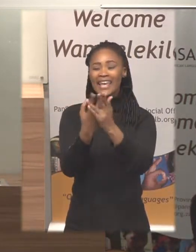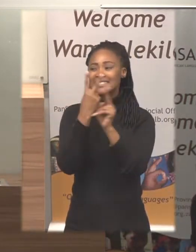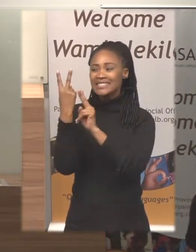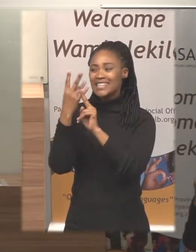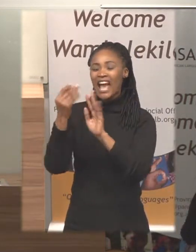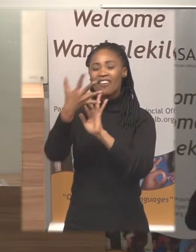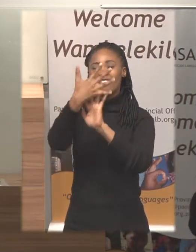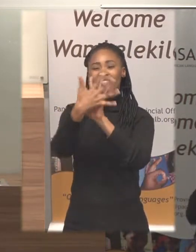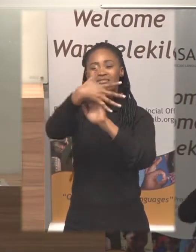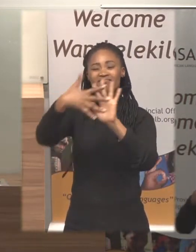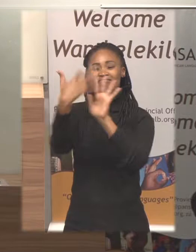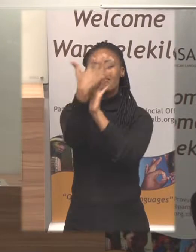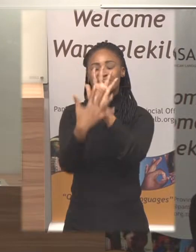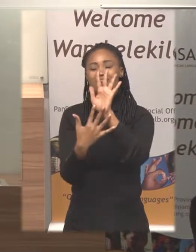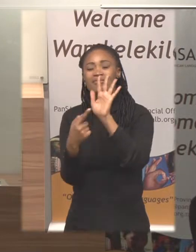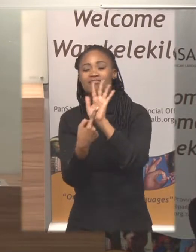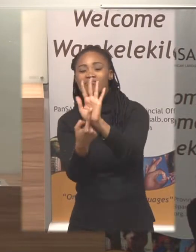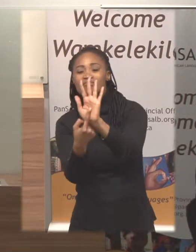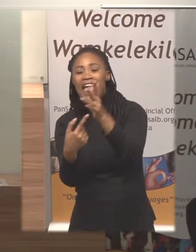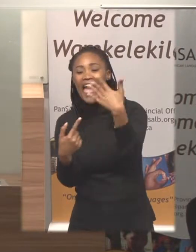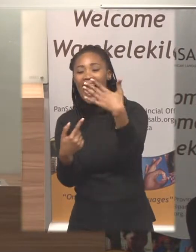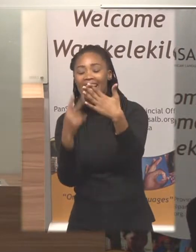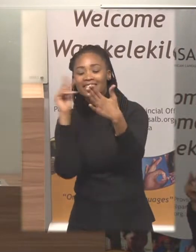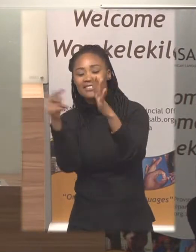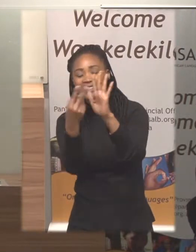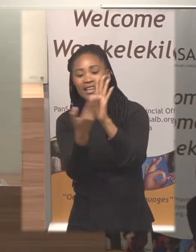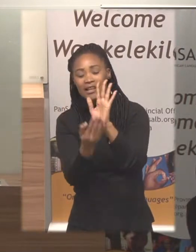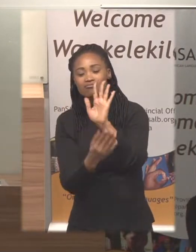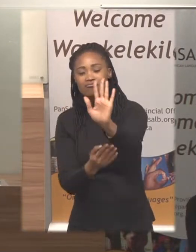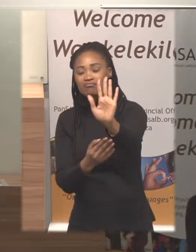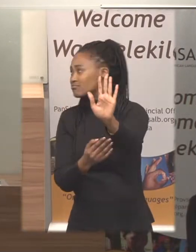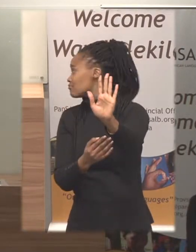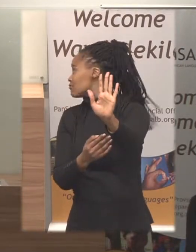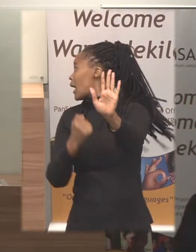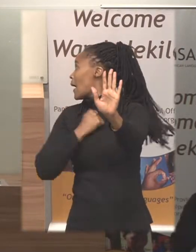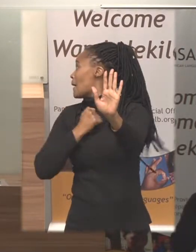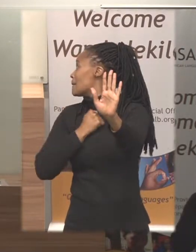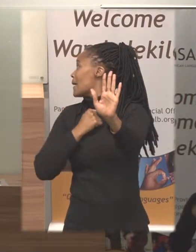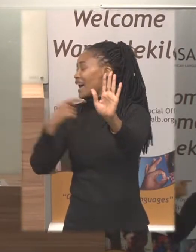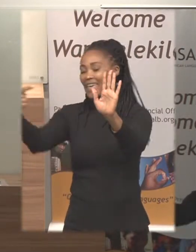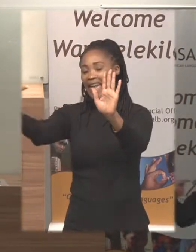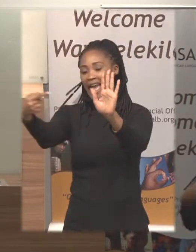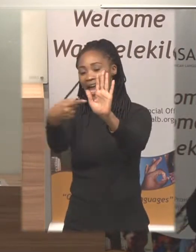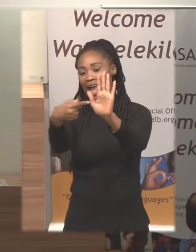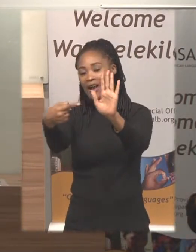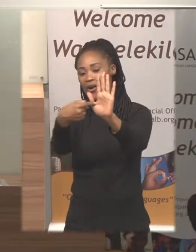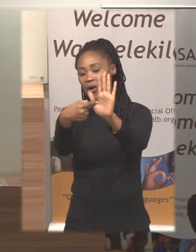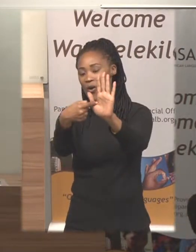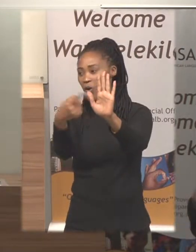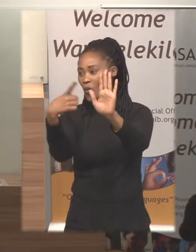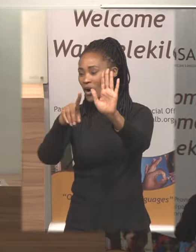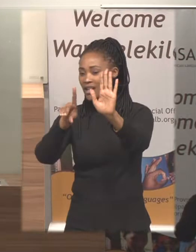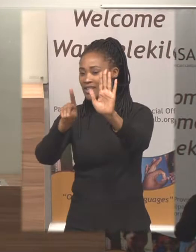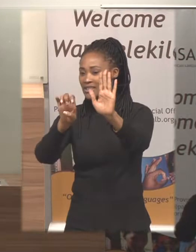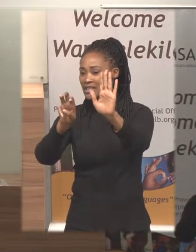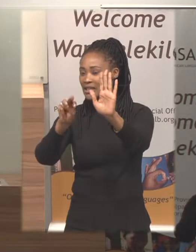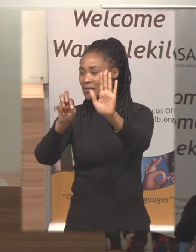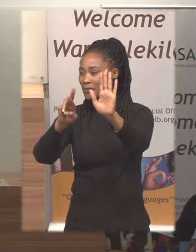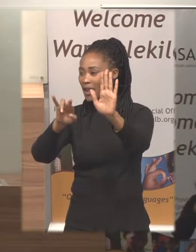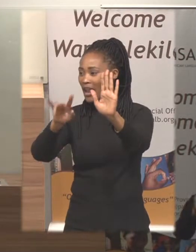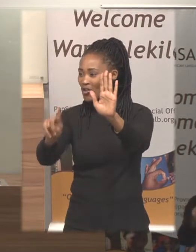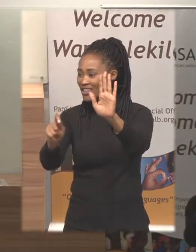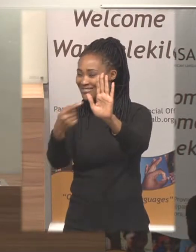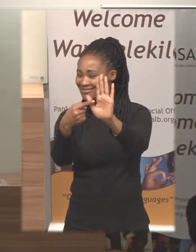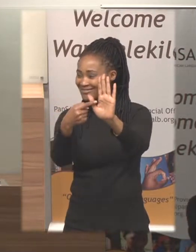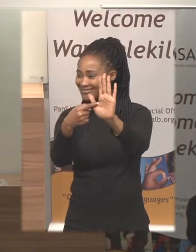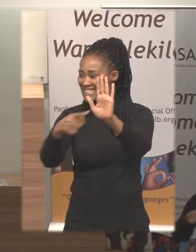wire meshing. You can see her hand. And my arrow is pointing down to the demerit that she got. It's merits on